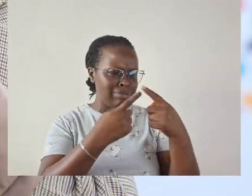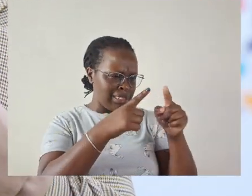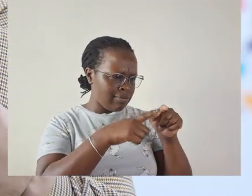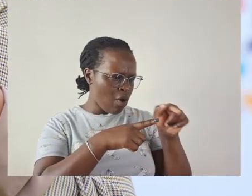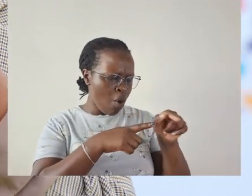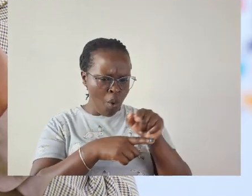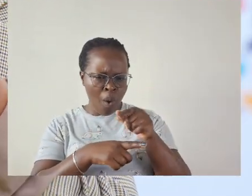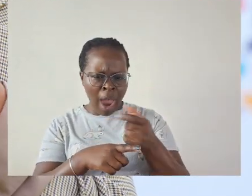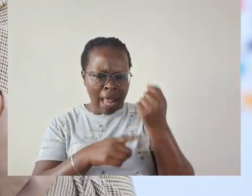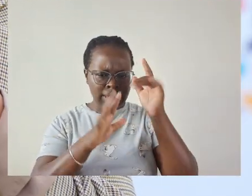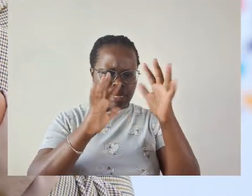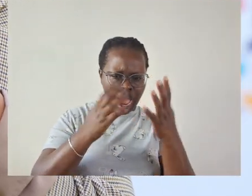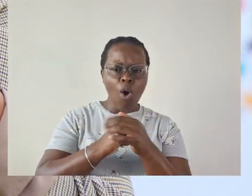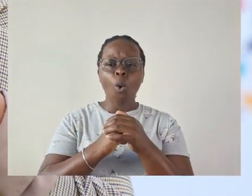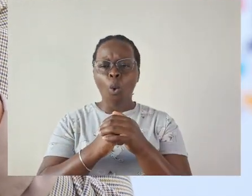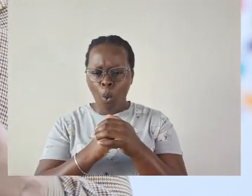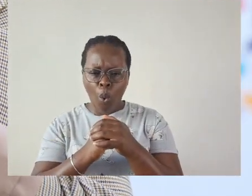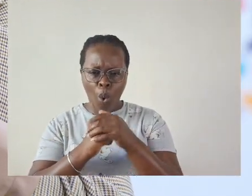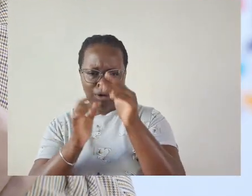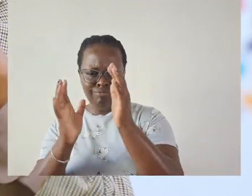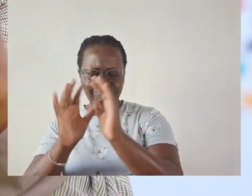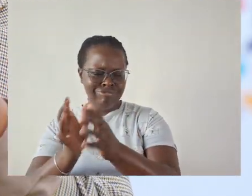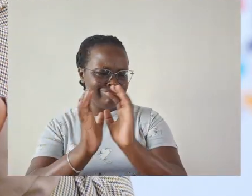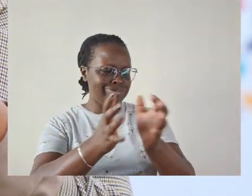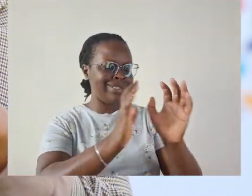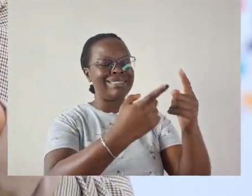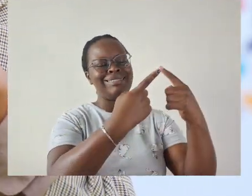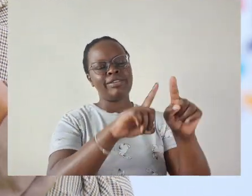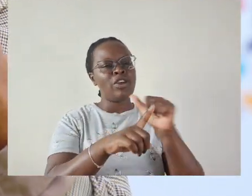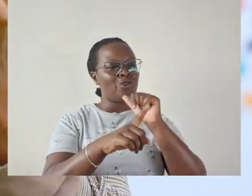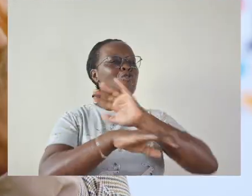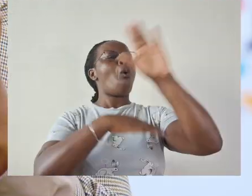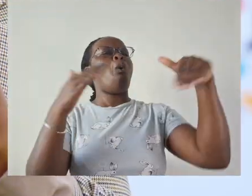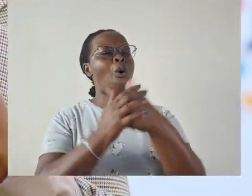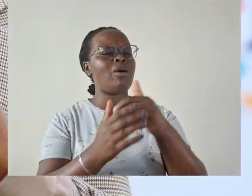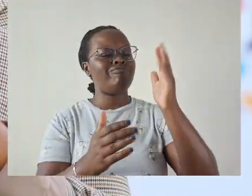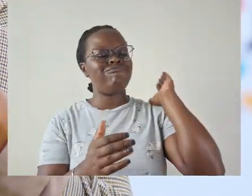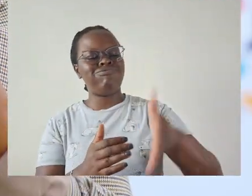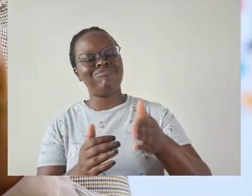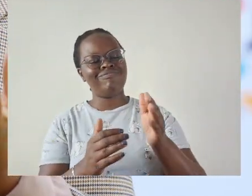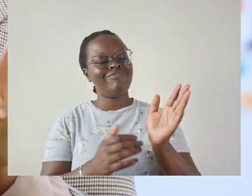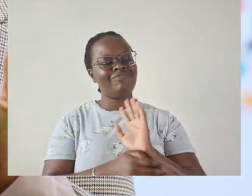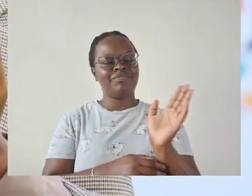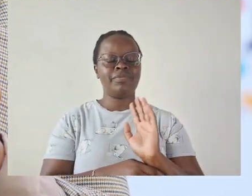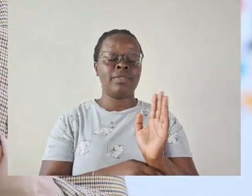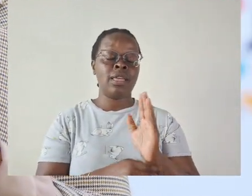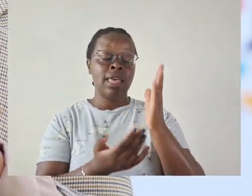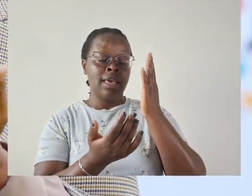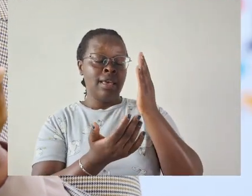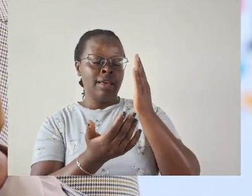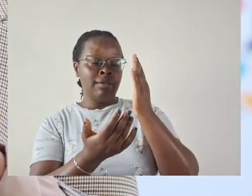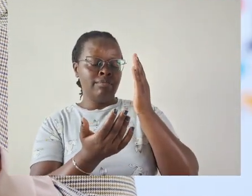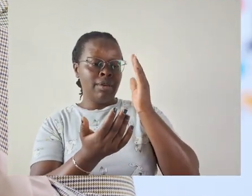possible to simplify it into a language that children can be able to understand. So it's not ambiguous and it's not like big for them. So when they are relating, and that's why it's for